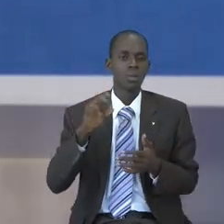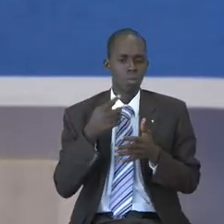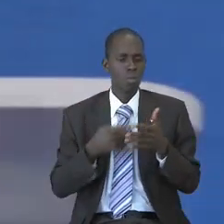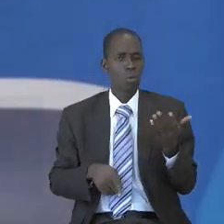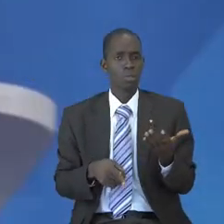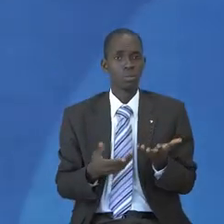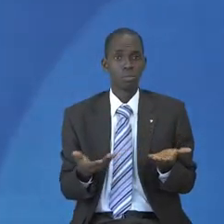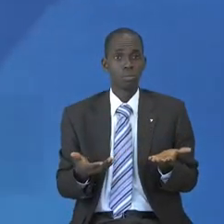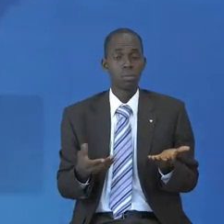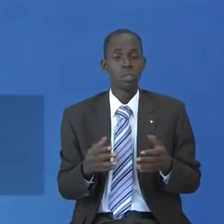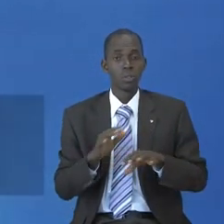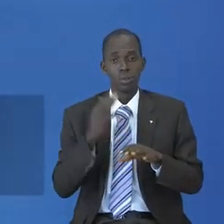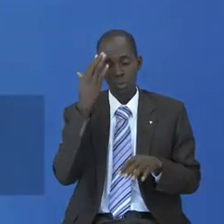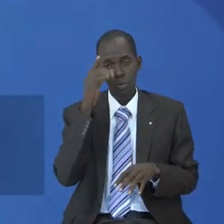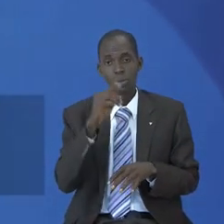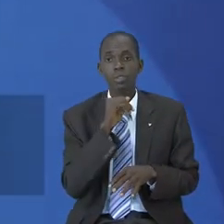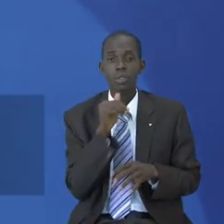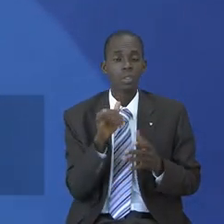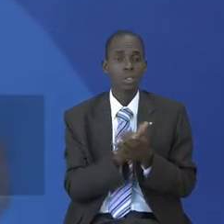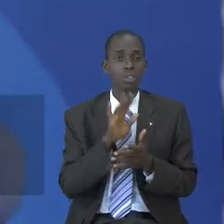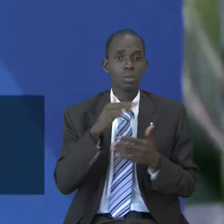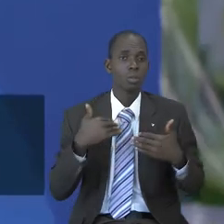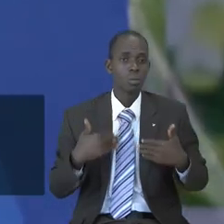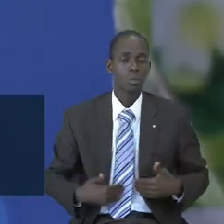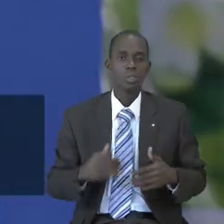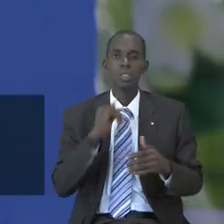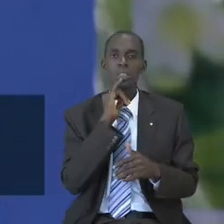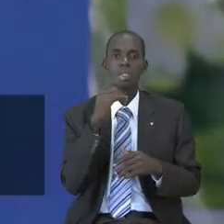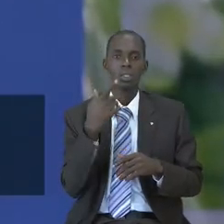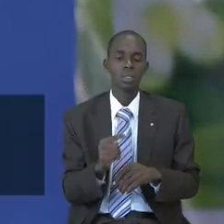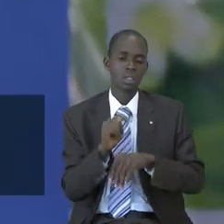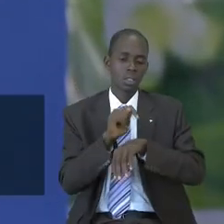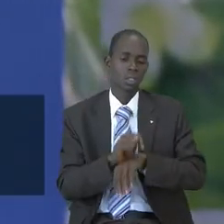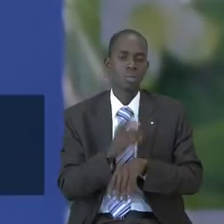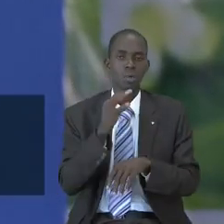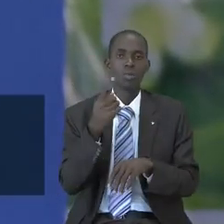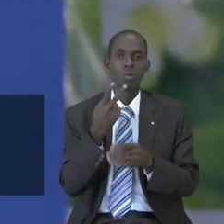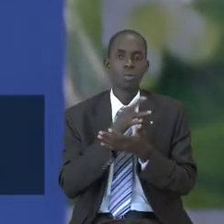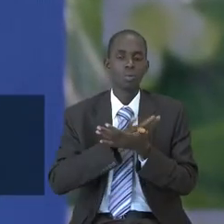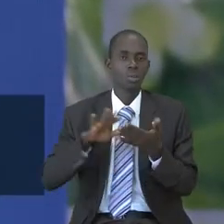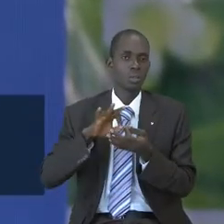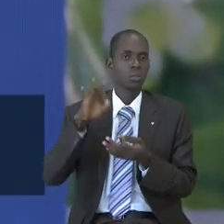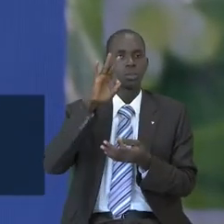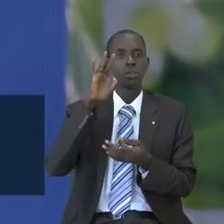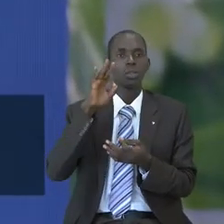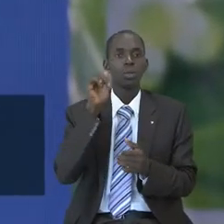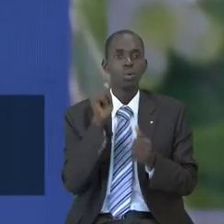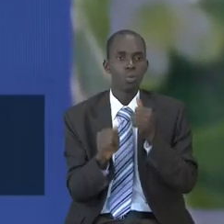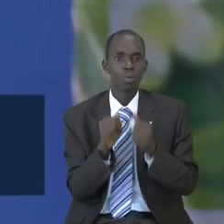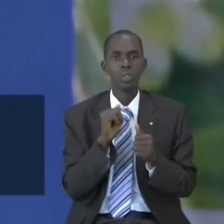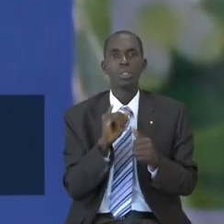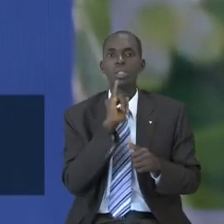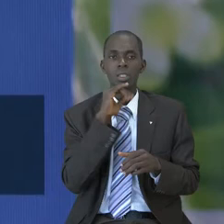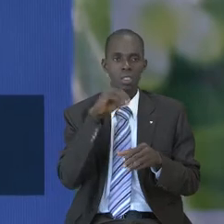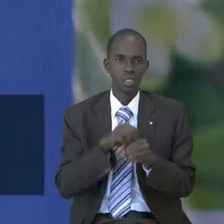ye not that your body is the temple of the Holy Ghost, which is in